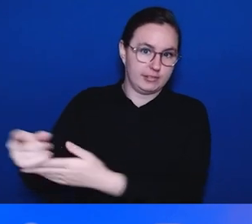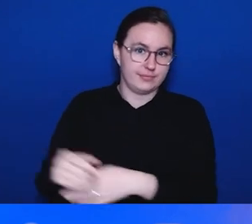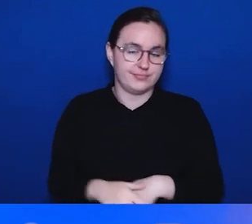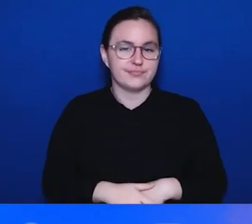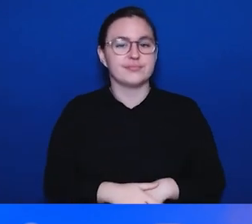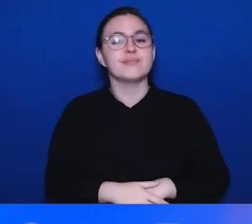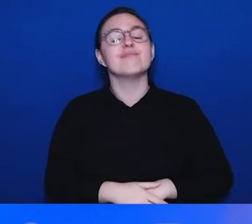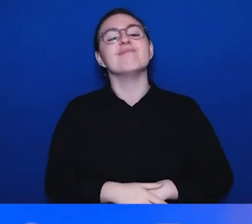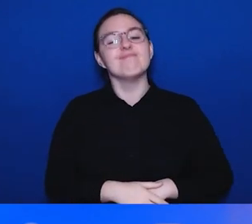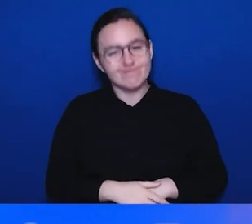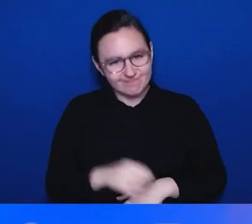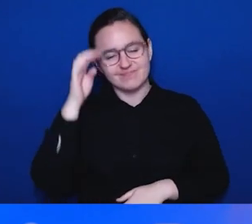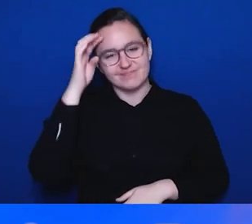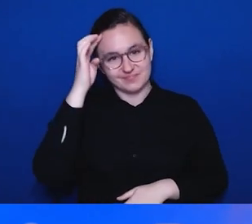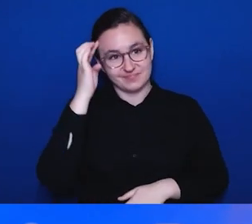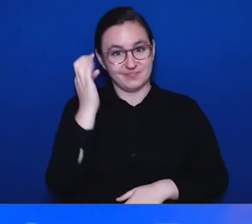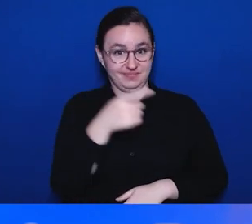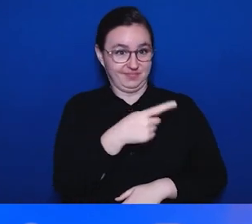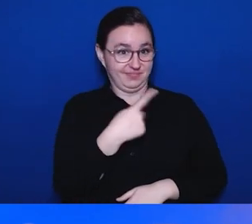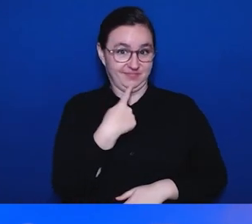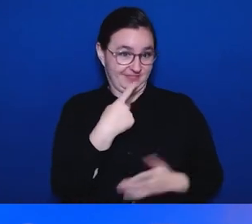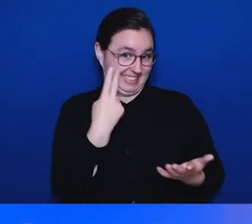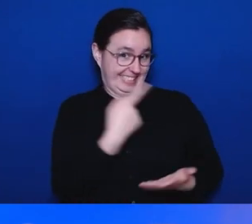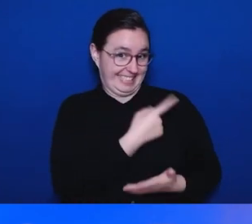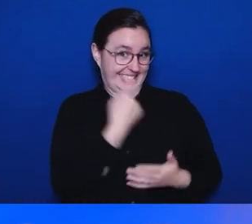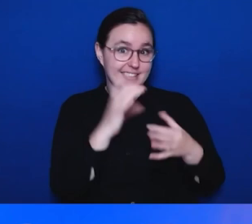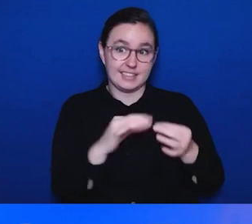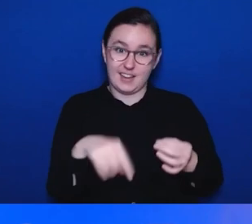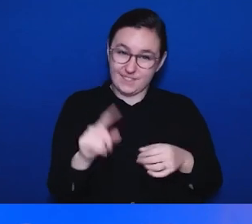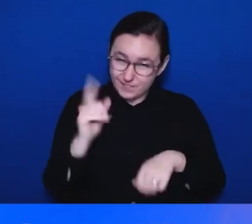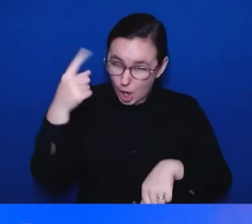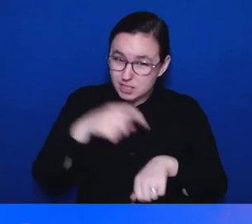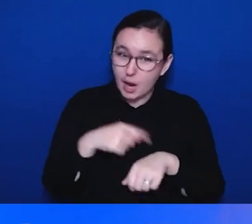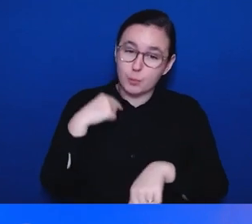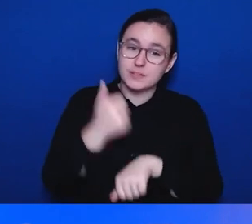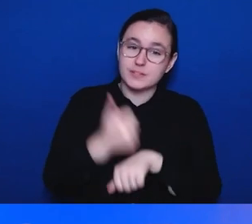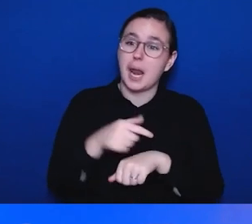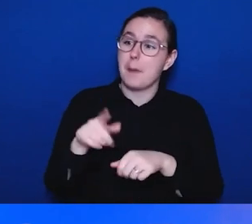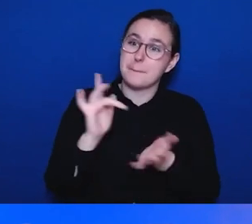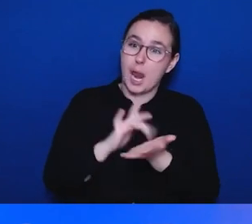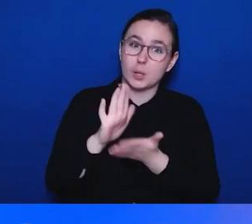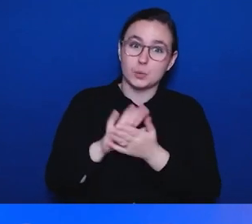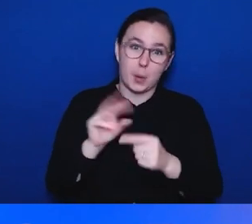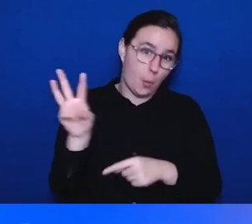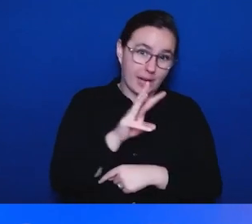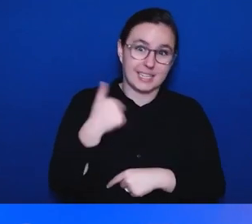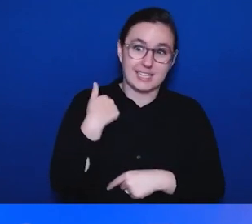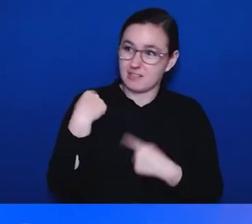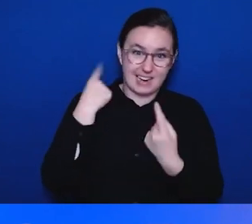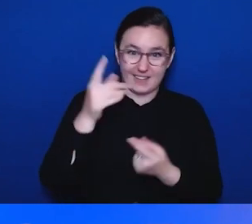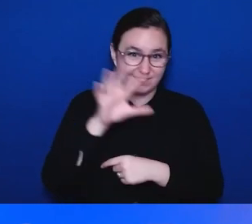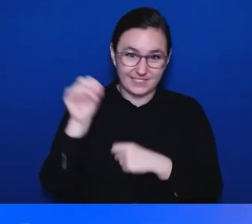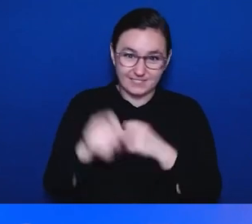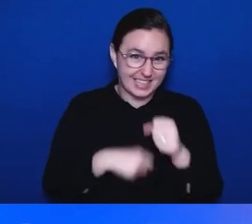Well, as you heard, this is the first new medical school in Western Canada in 50 years.